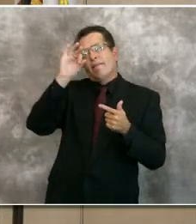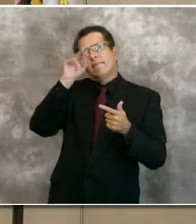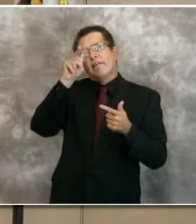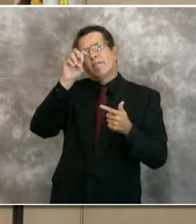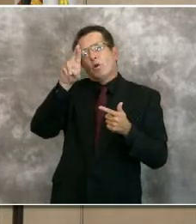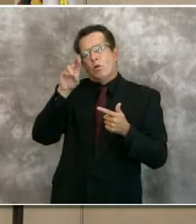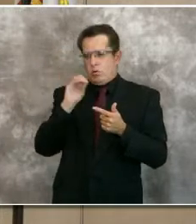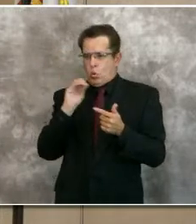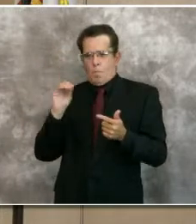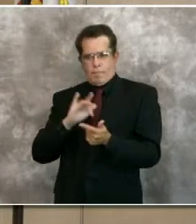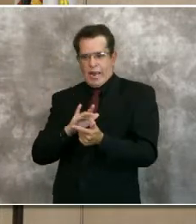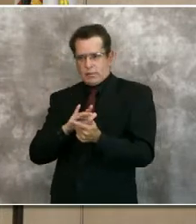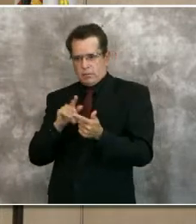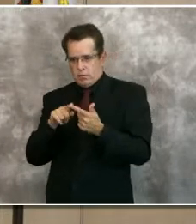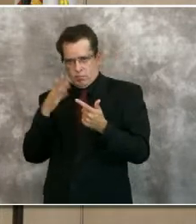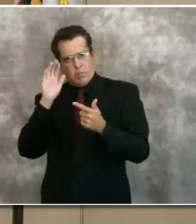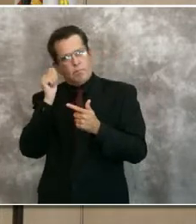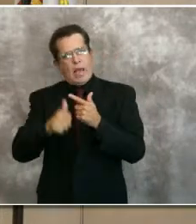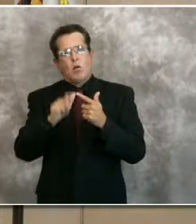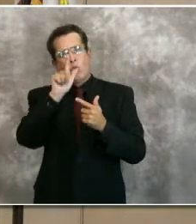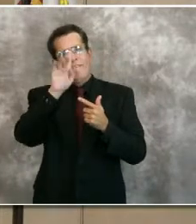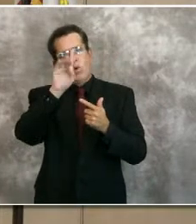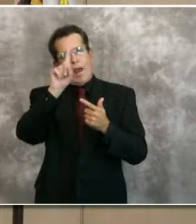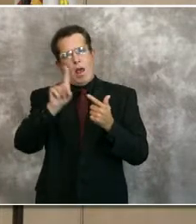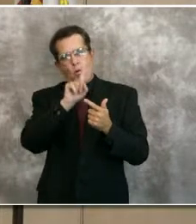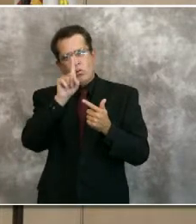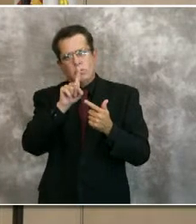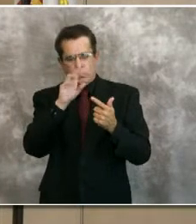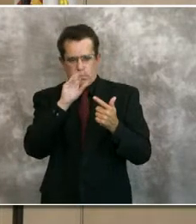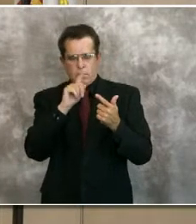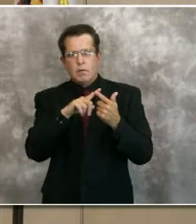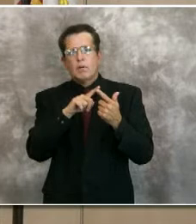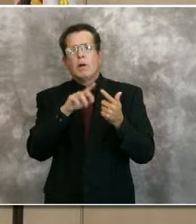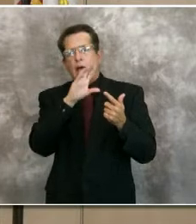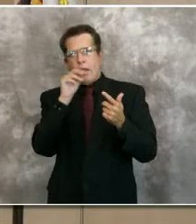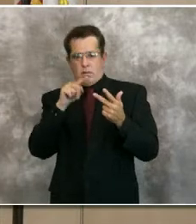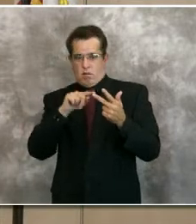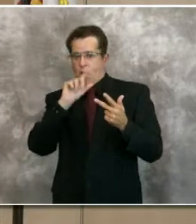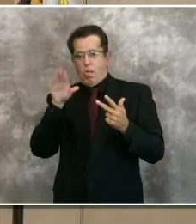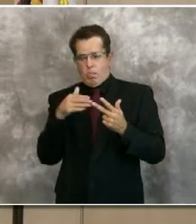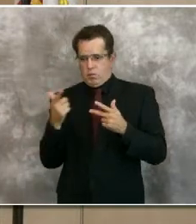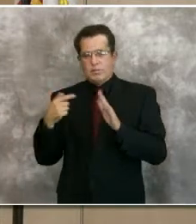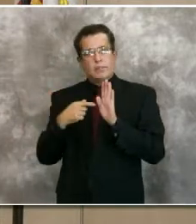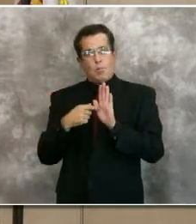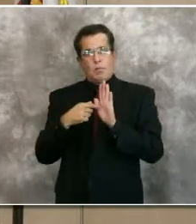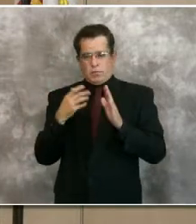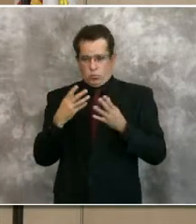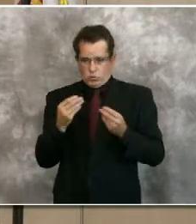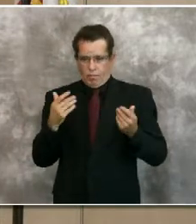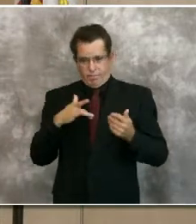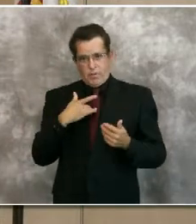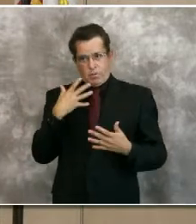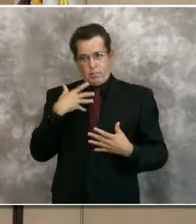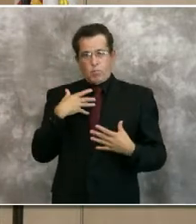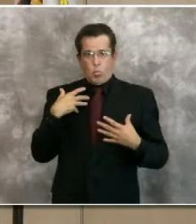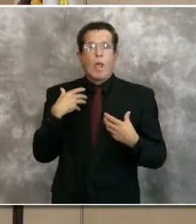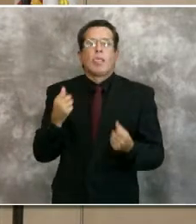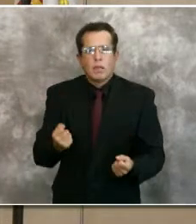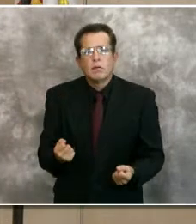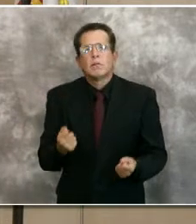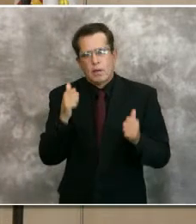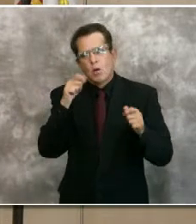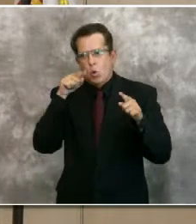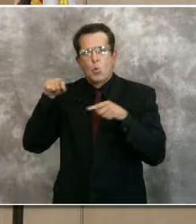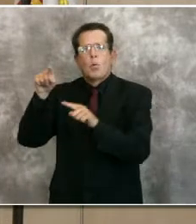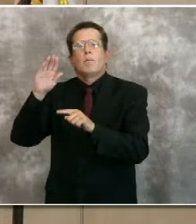any fever-reducing medications, and other symptoms have resolved. Now, a limited number of individuals who